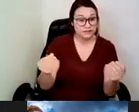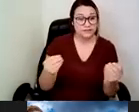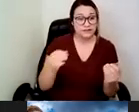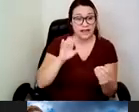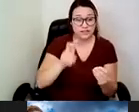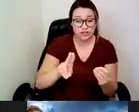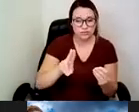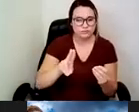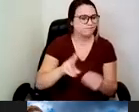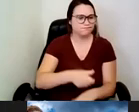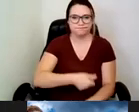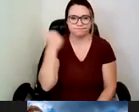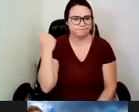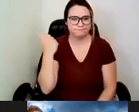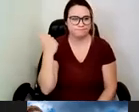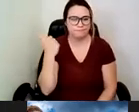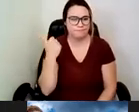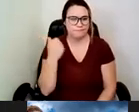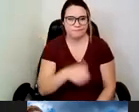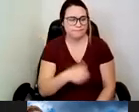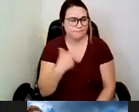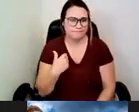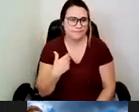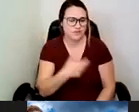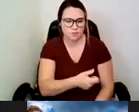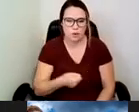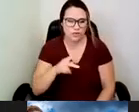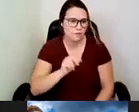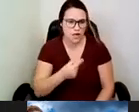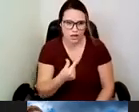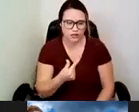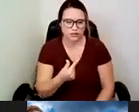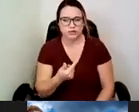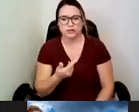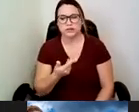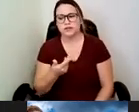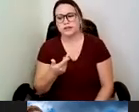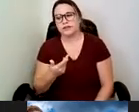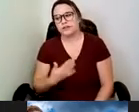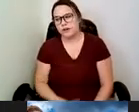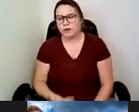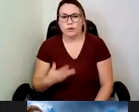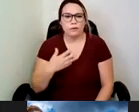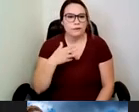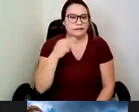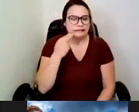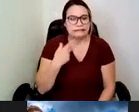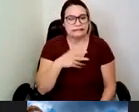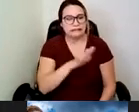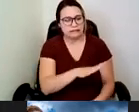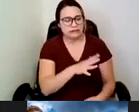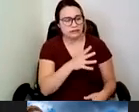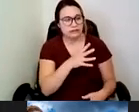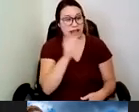plug. So this poor niece inherits that prerogative. She comes in heart failure, goes in the ICU, and then goes